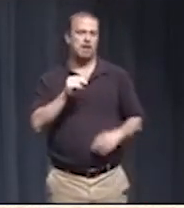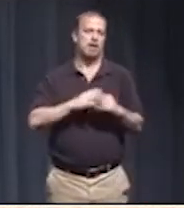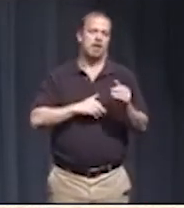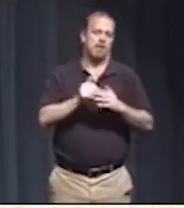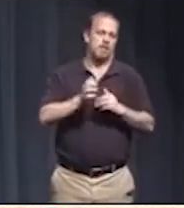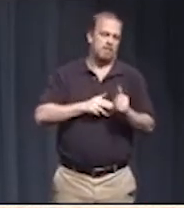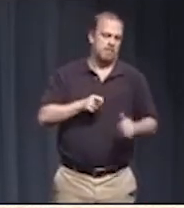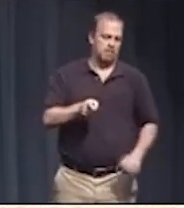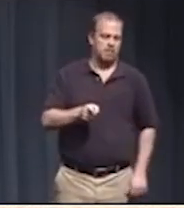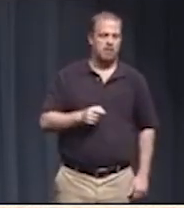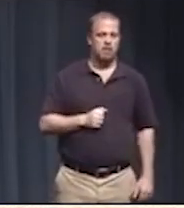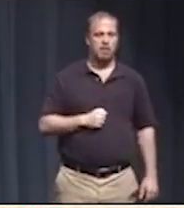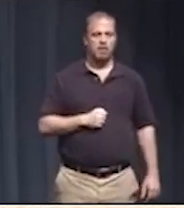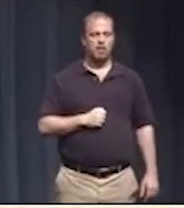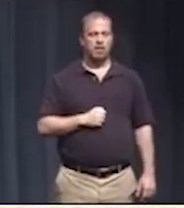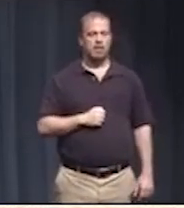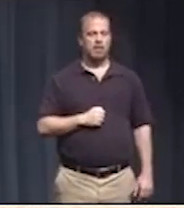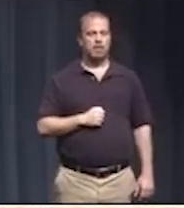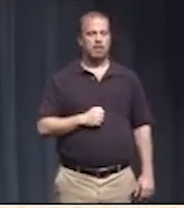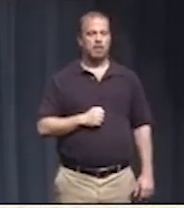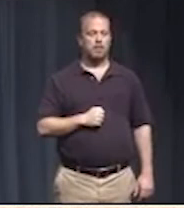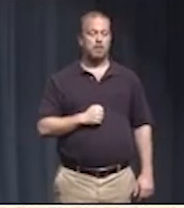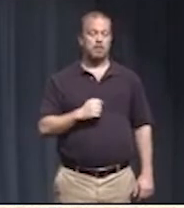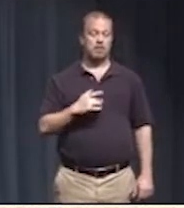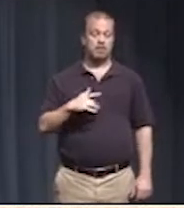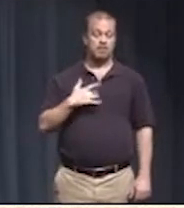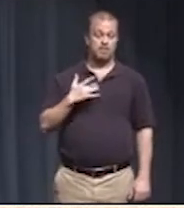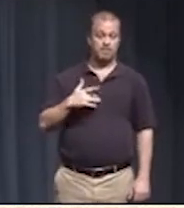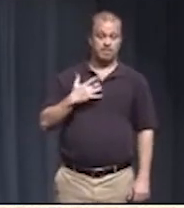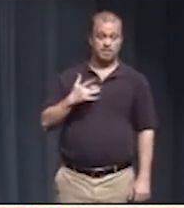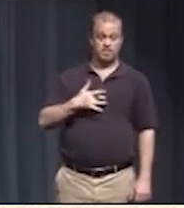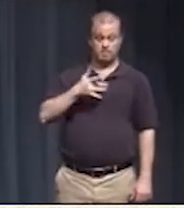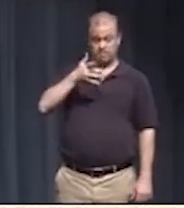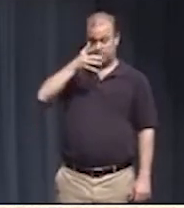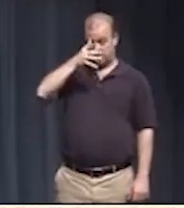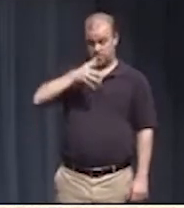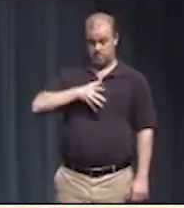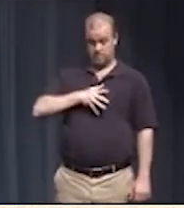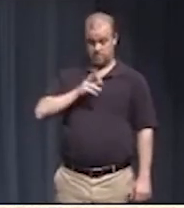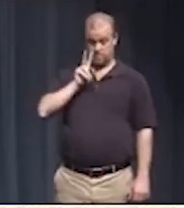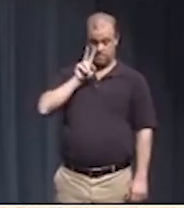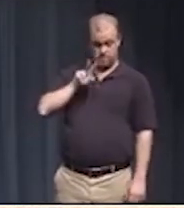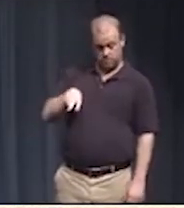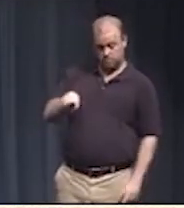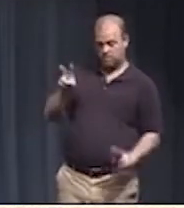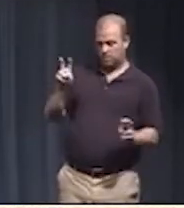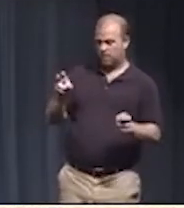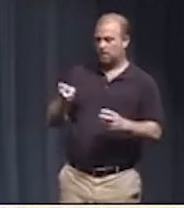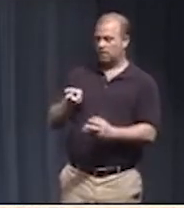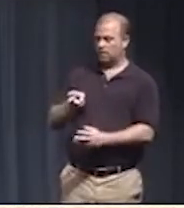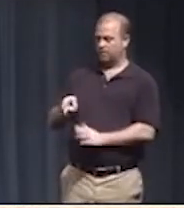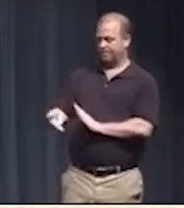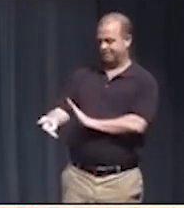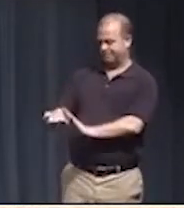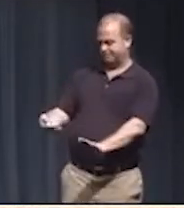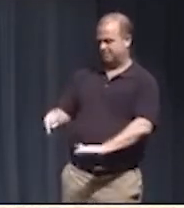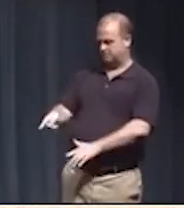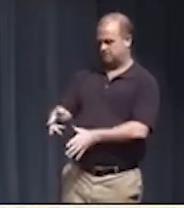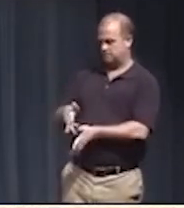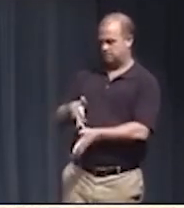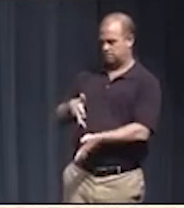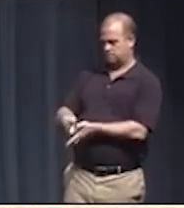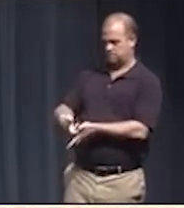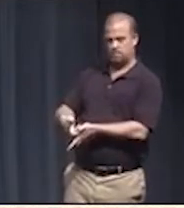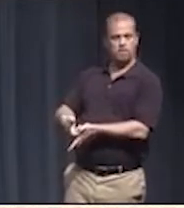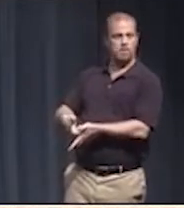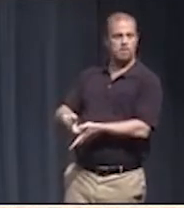Why? Emotion in a man's world is often considered weakness. And we are never supposed